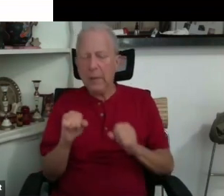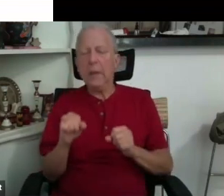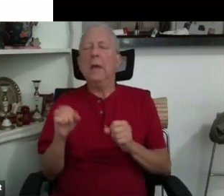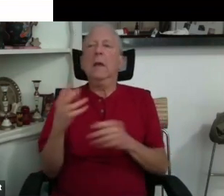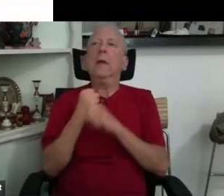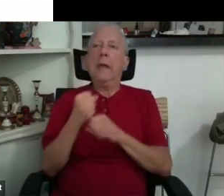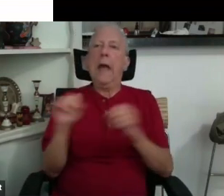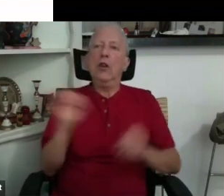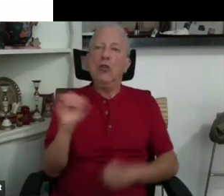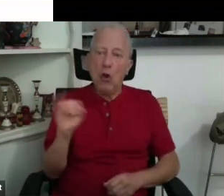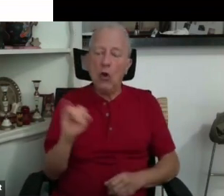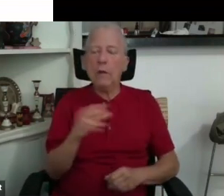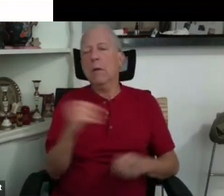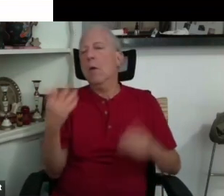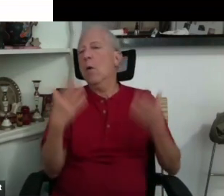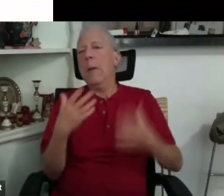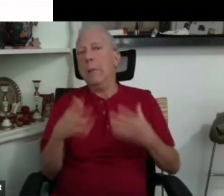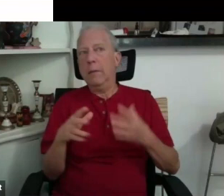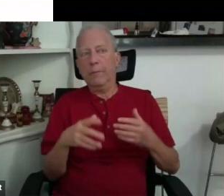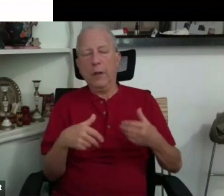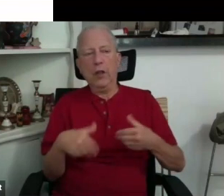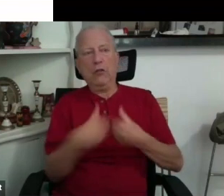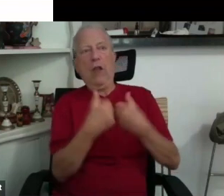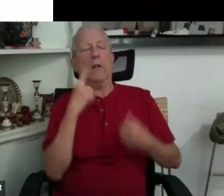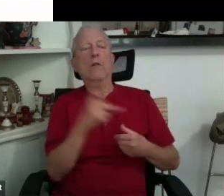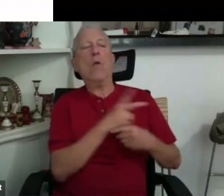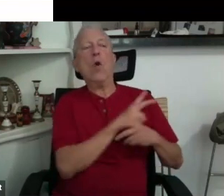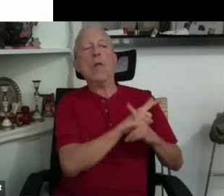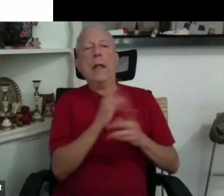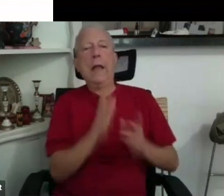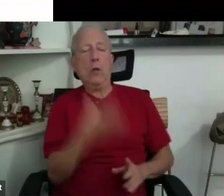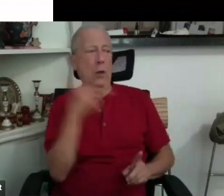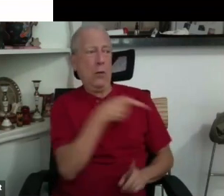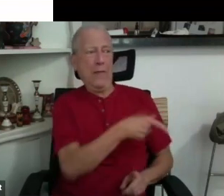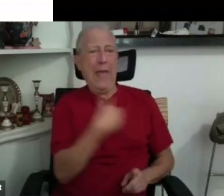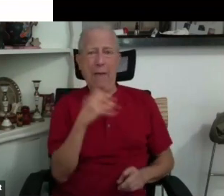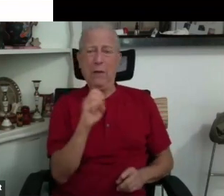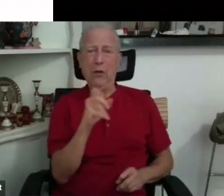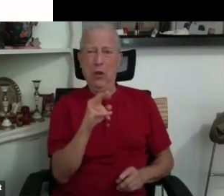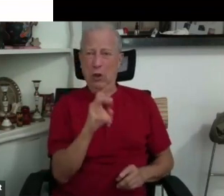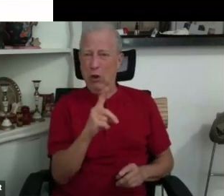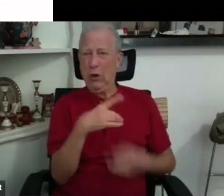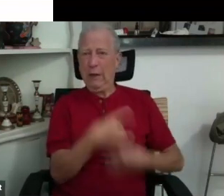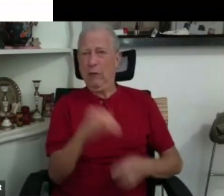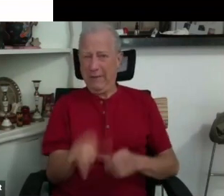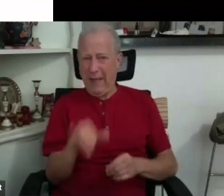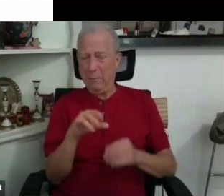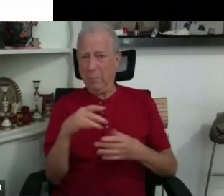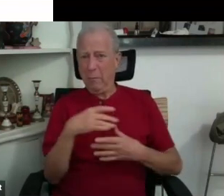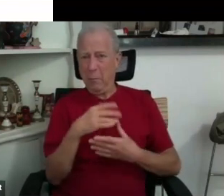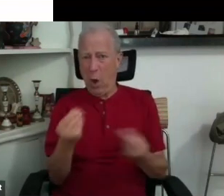or pose challenges with a lender since a lender holds a secured interest in the property. Also, if